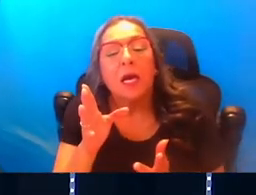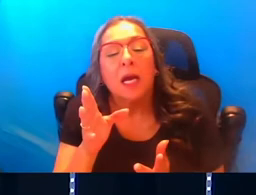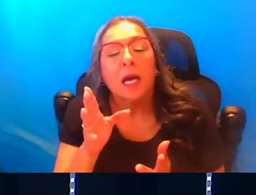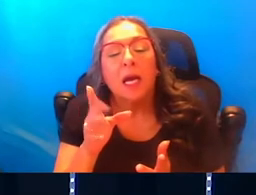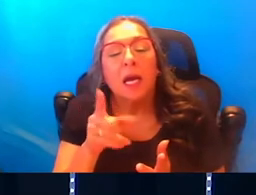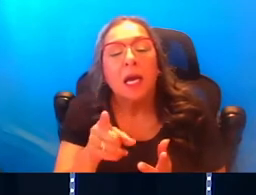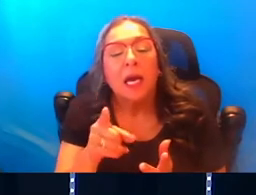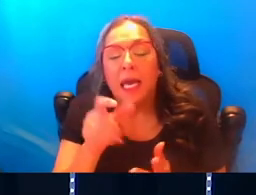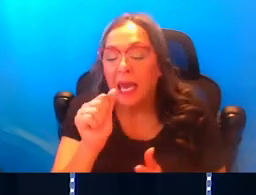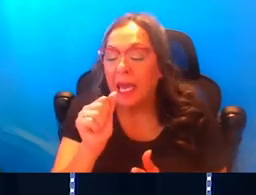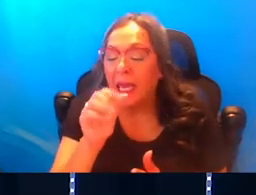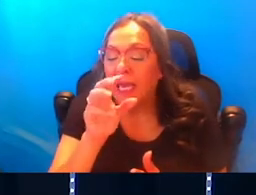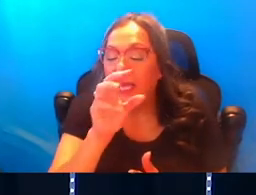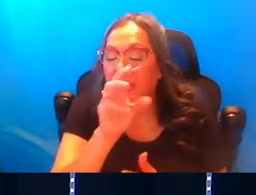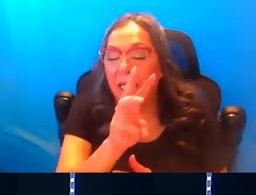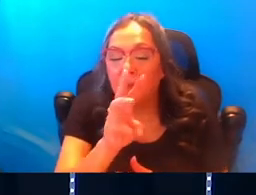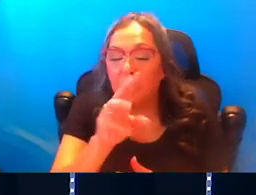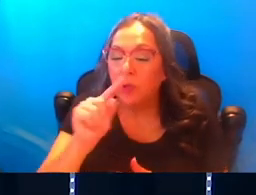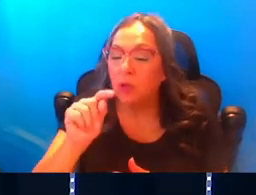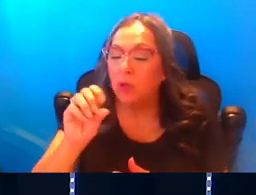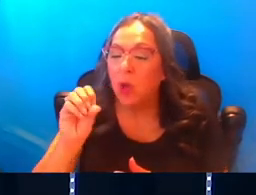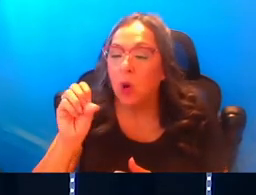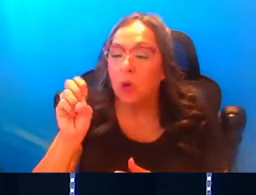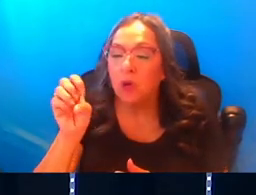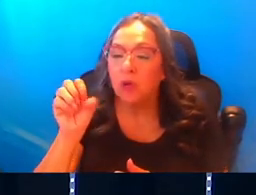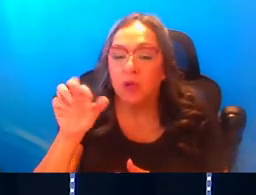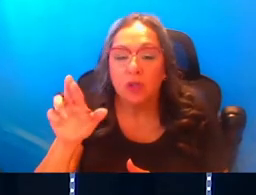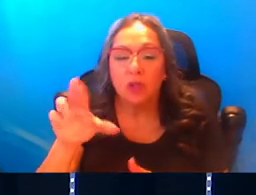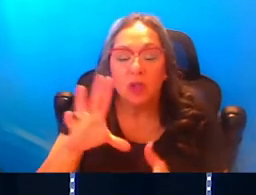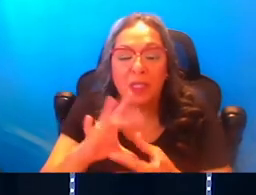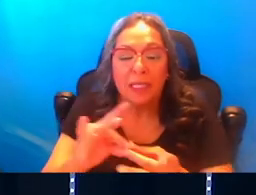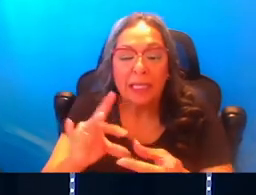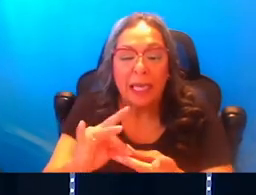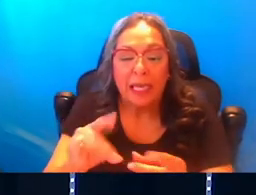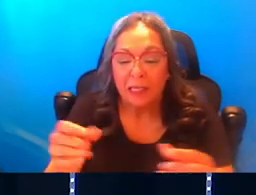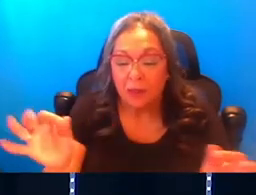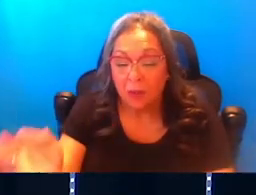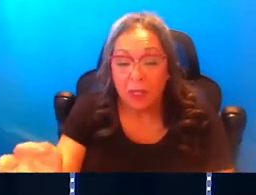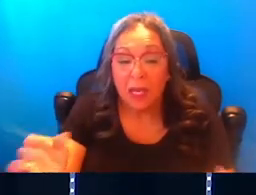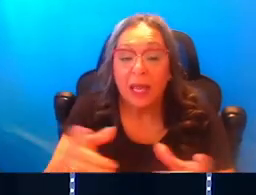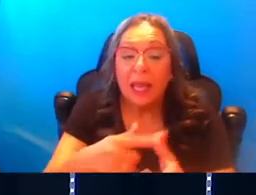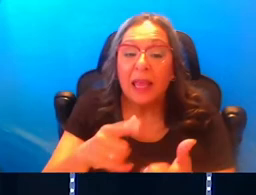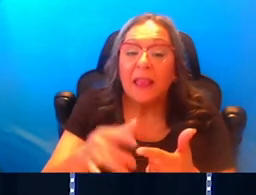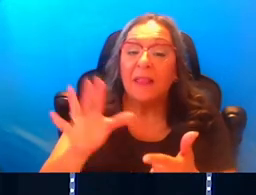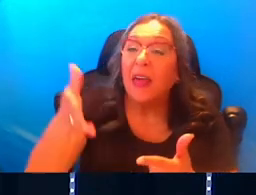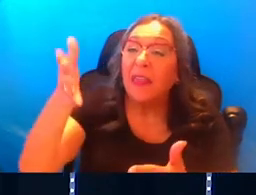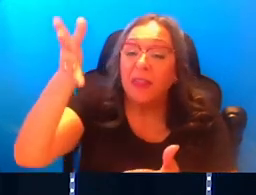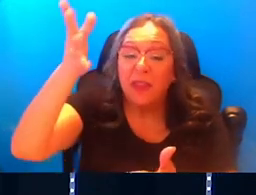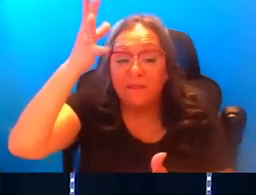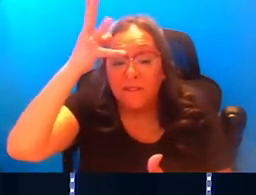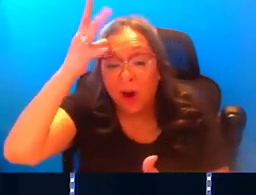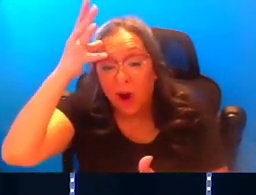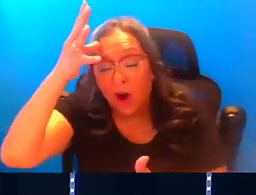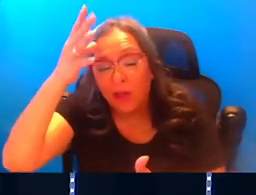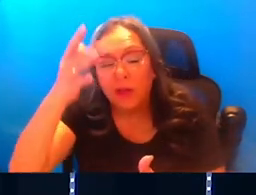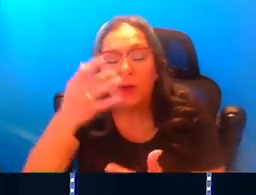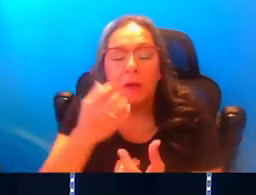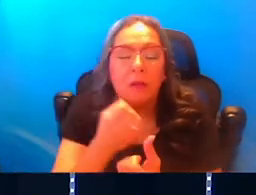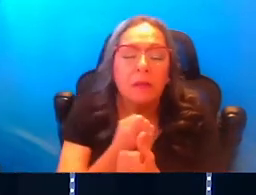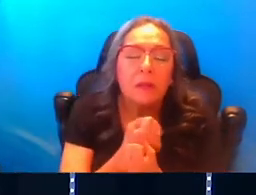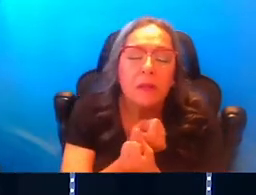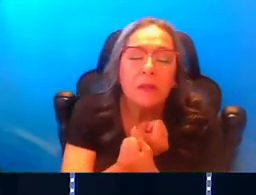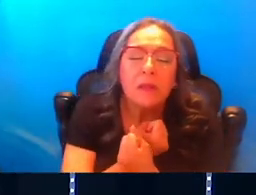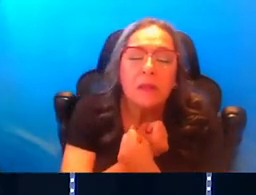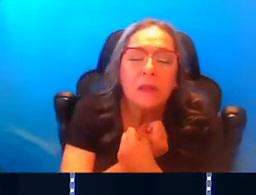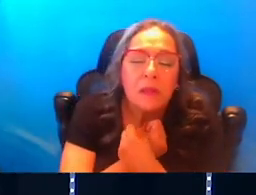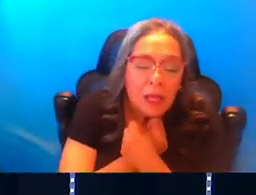you know, his belief is that what had happened is that father had had son and adored the son. And the son